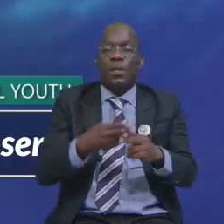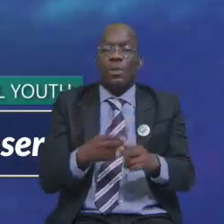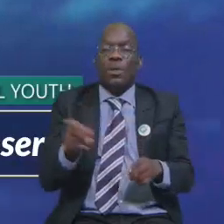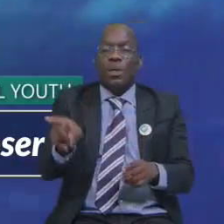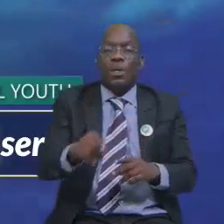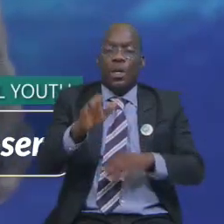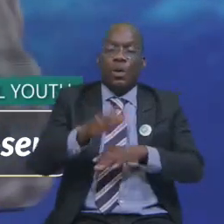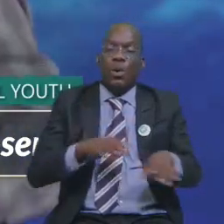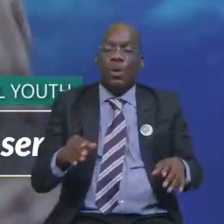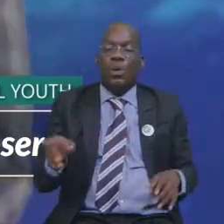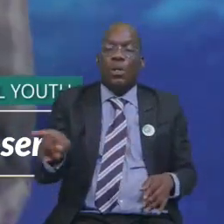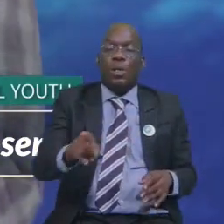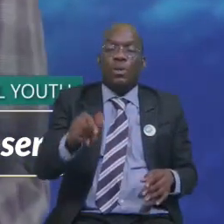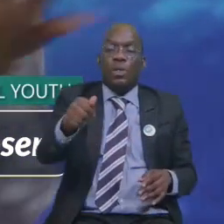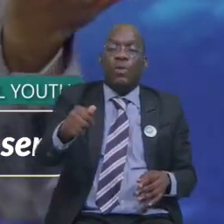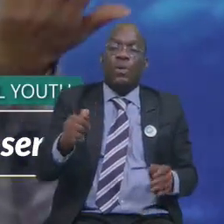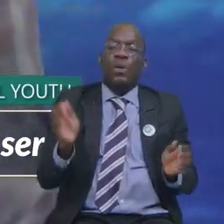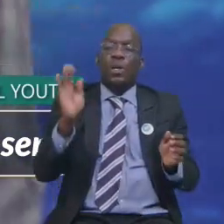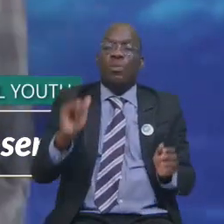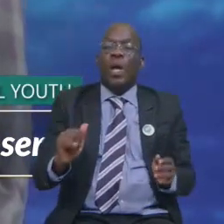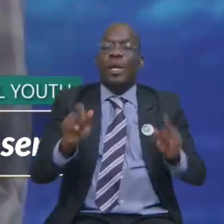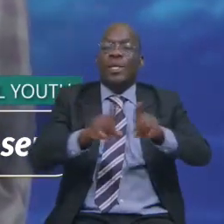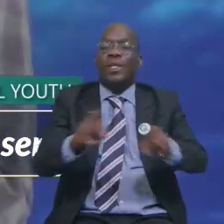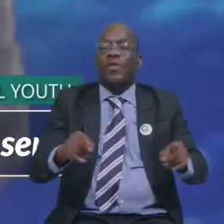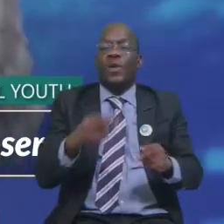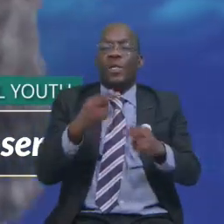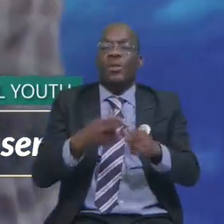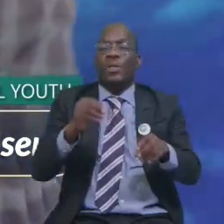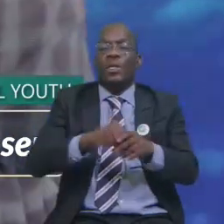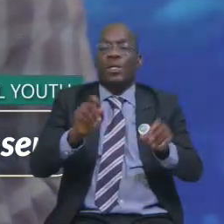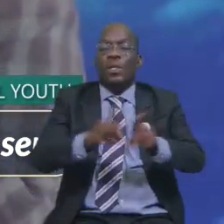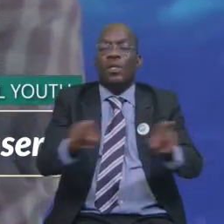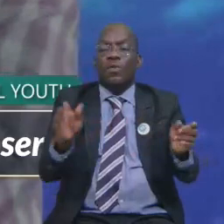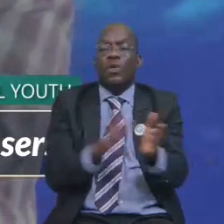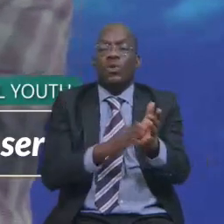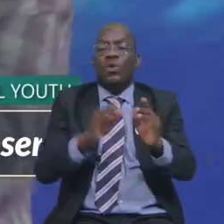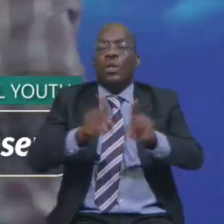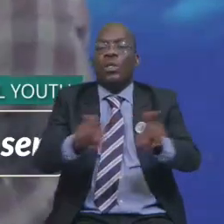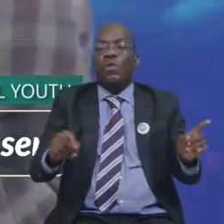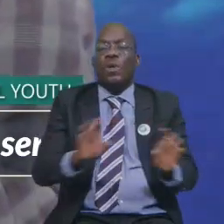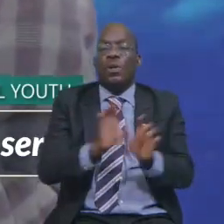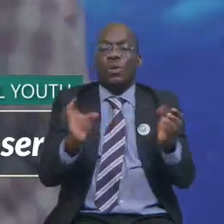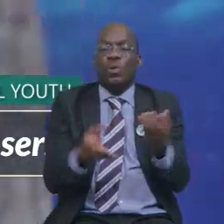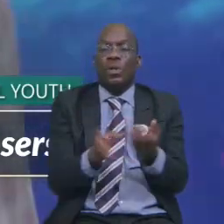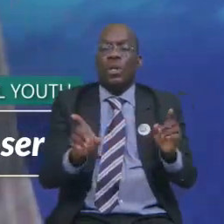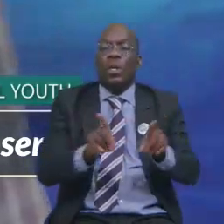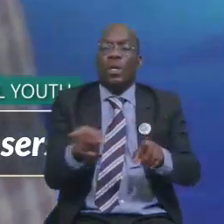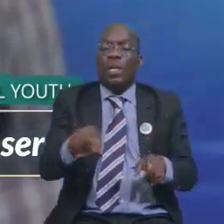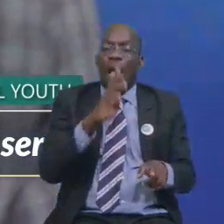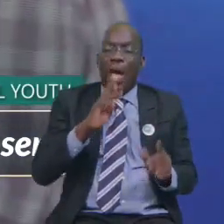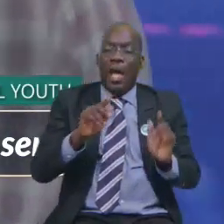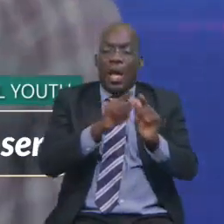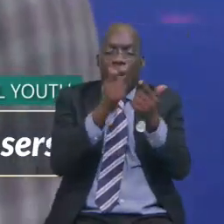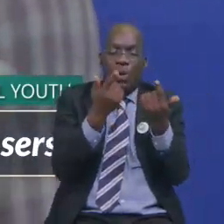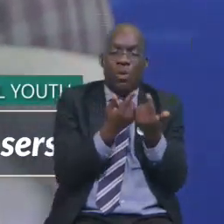themselves by different names in different communities. Actually, they are gangs. Actually,